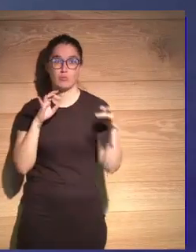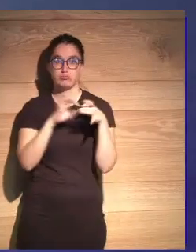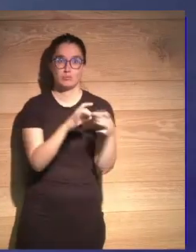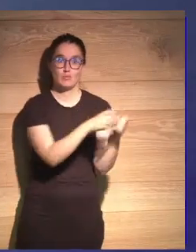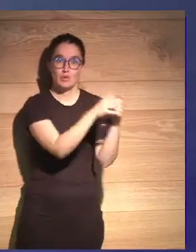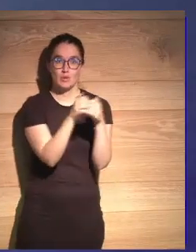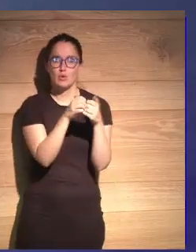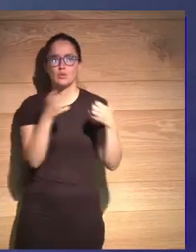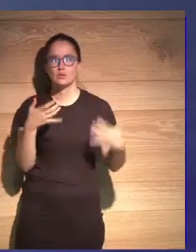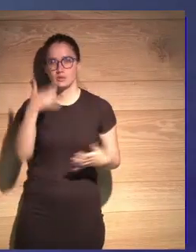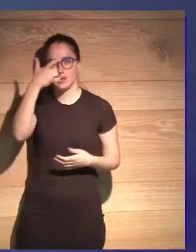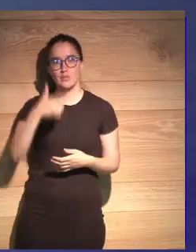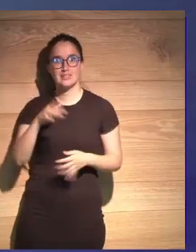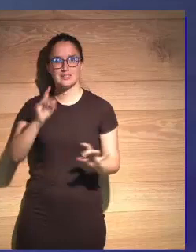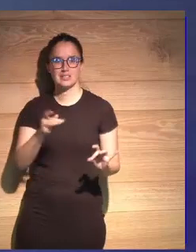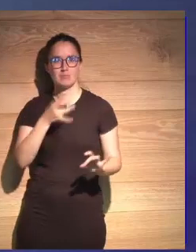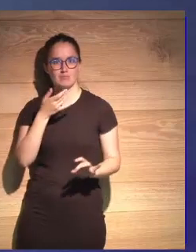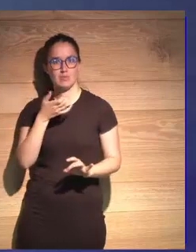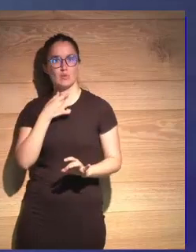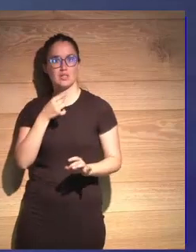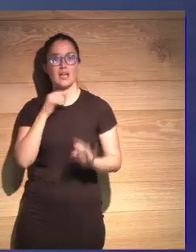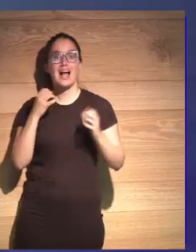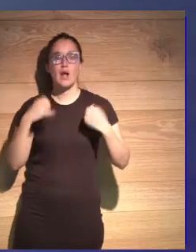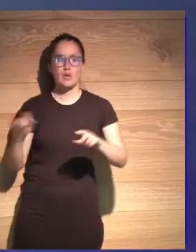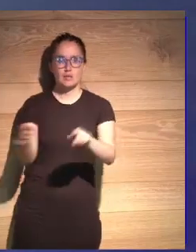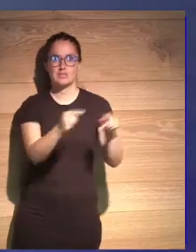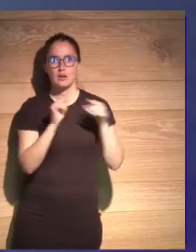children about video games.